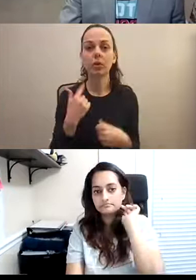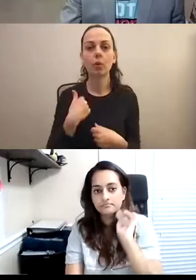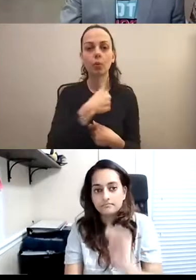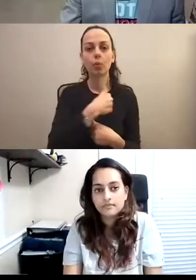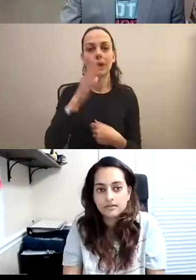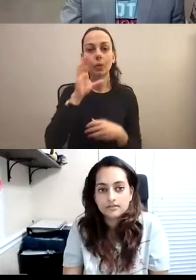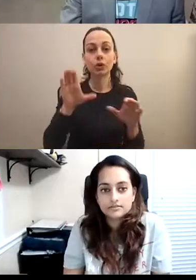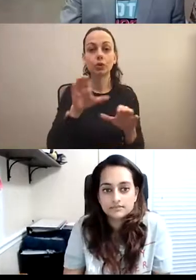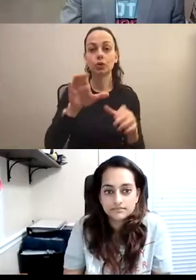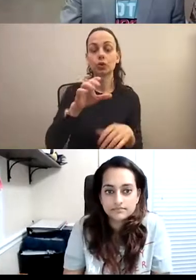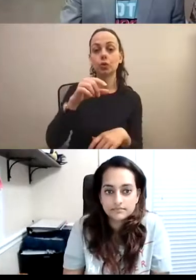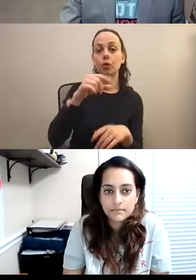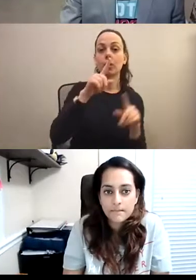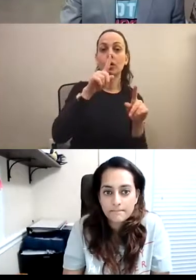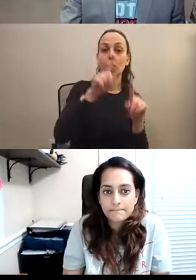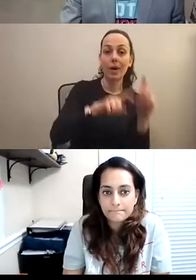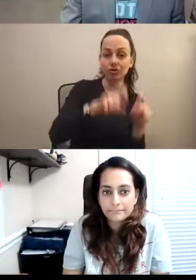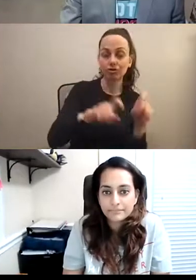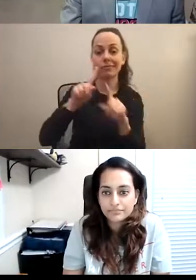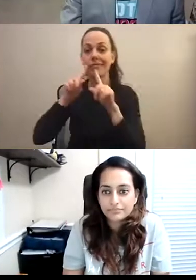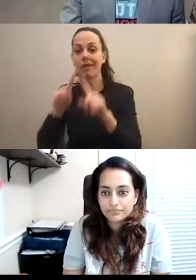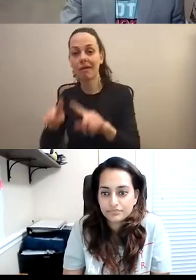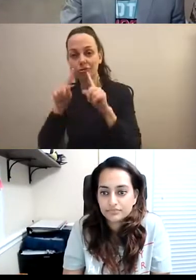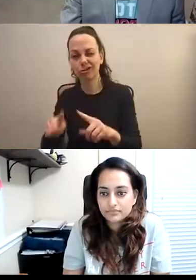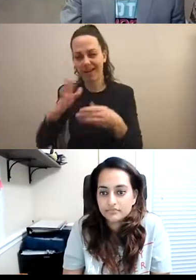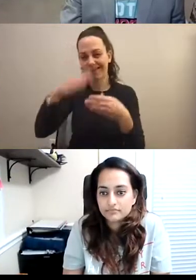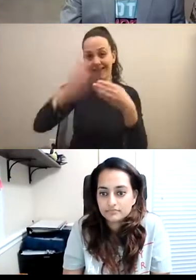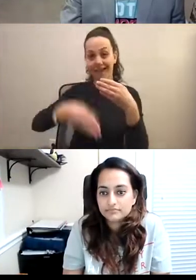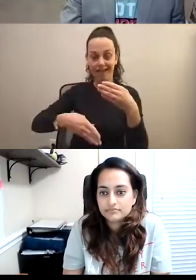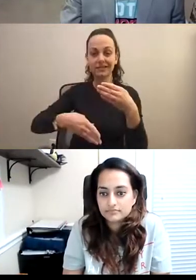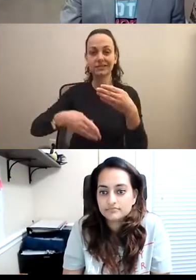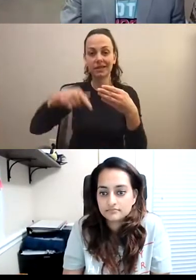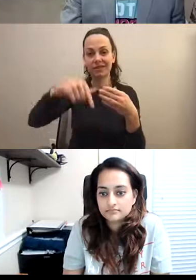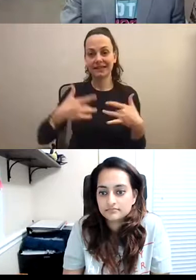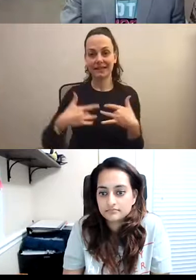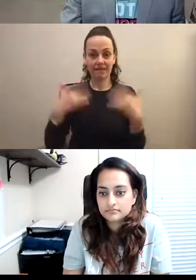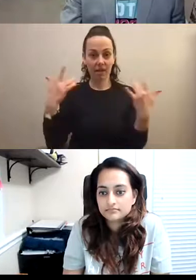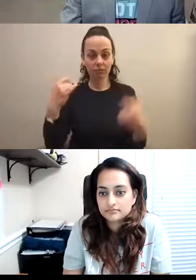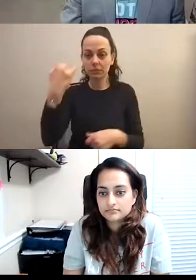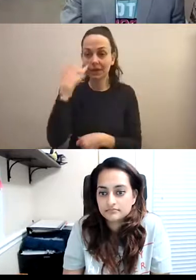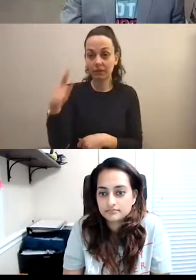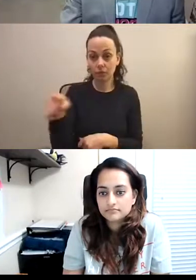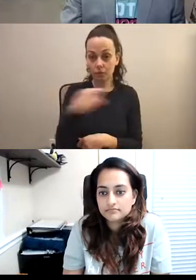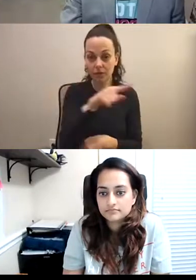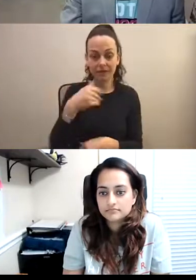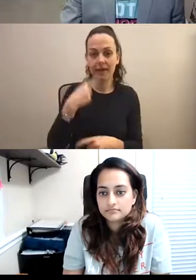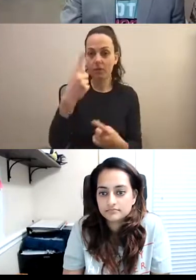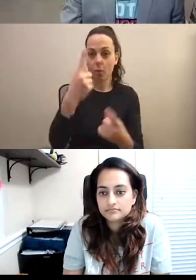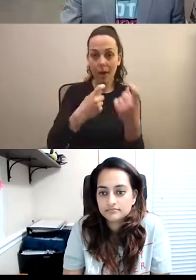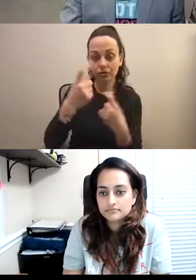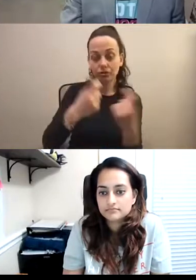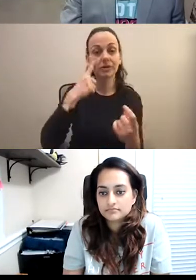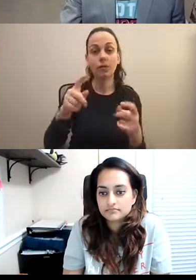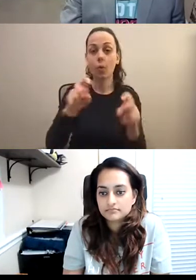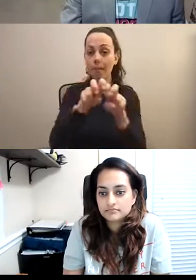a question and answer at the end of the event. So if you have any questions for the panelists as